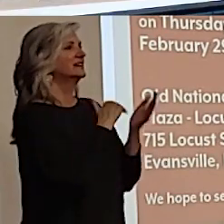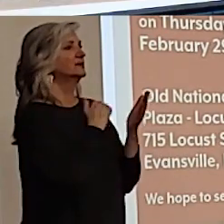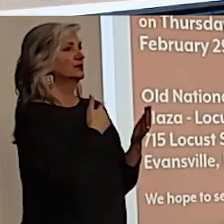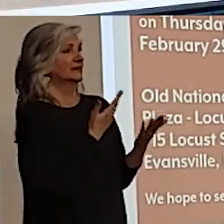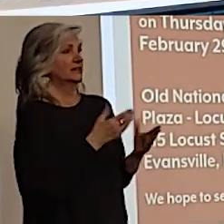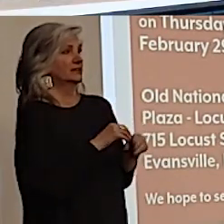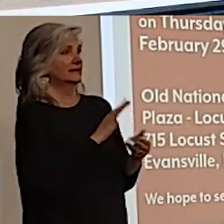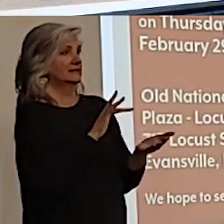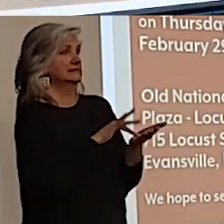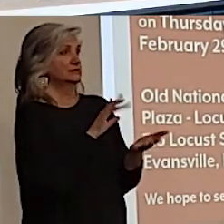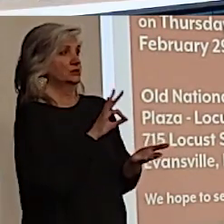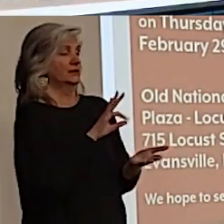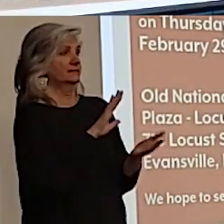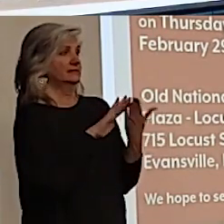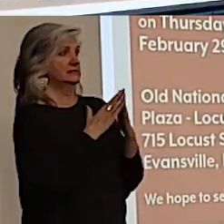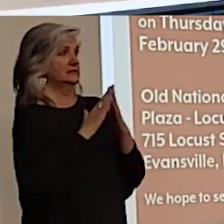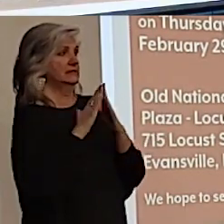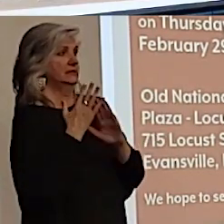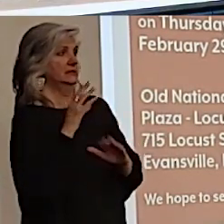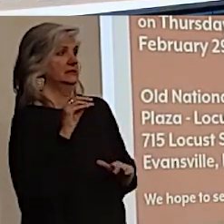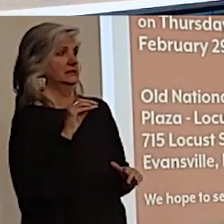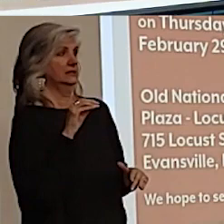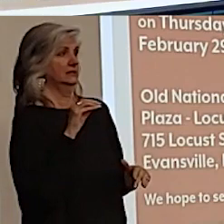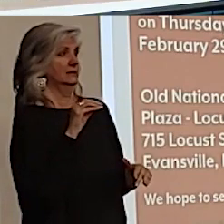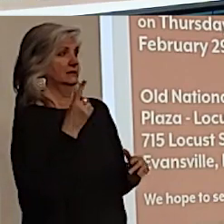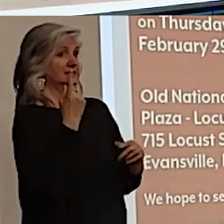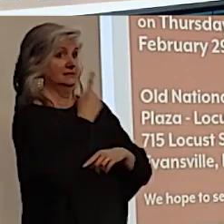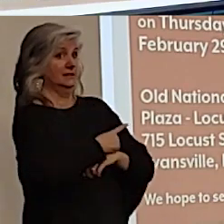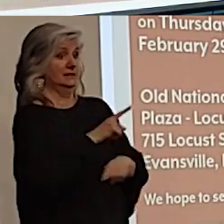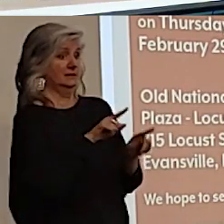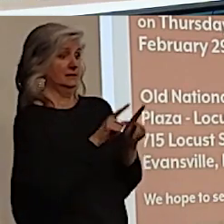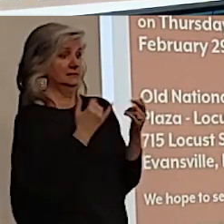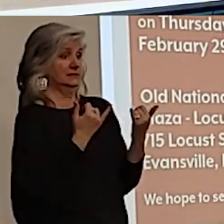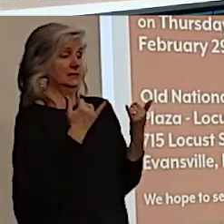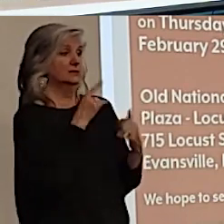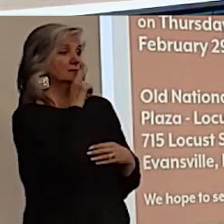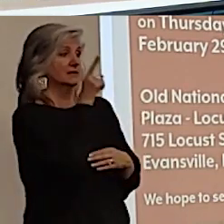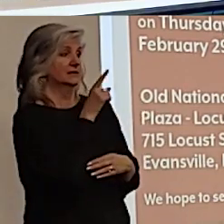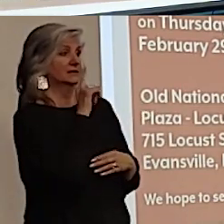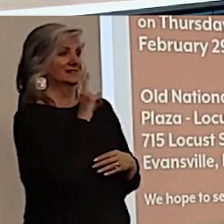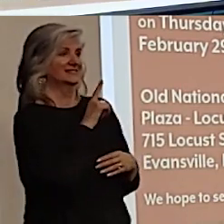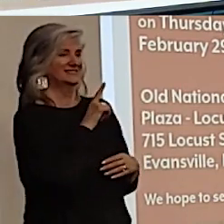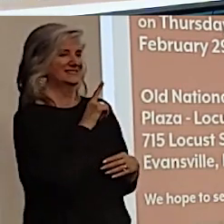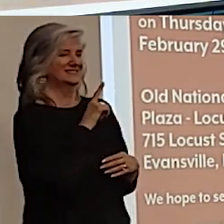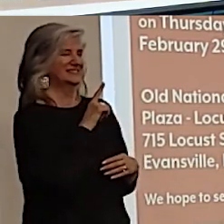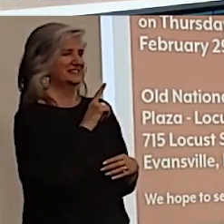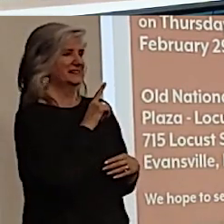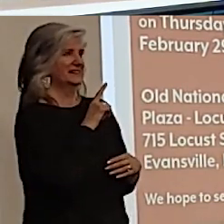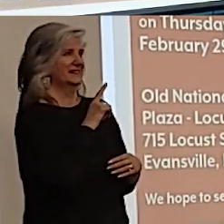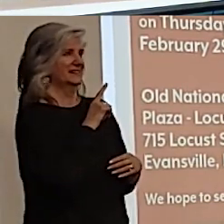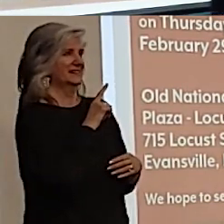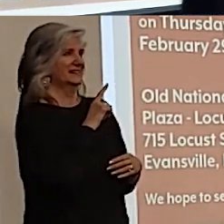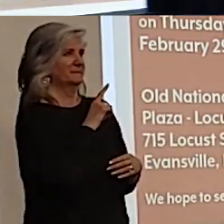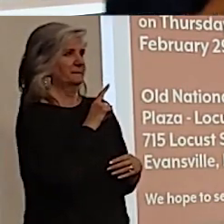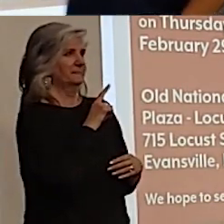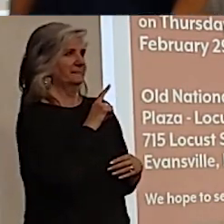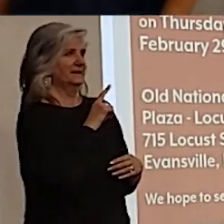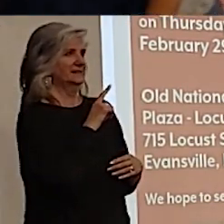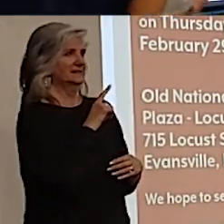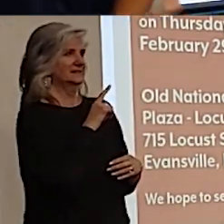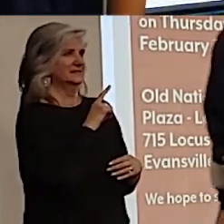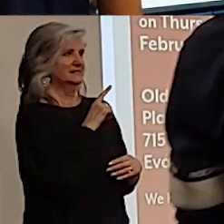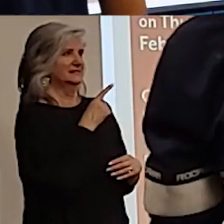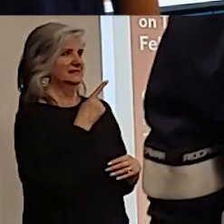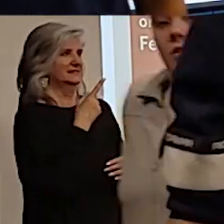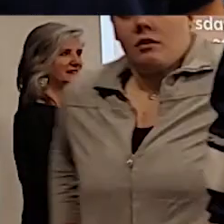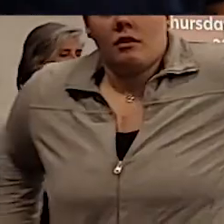the center of the city, and even on a day like this, the reality is that heat islands are present. There